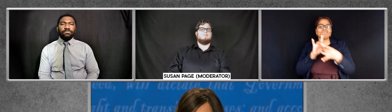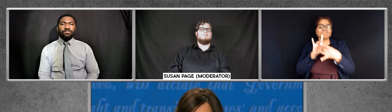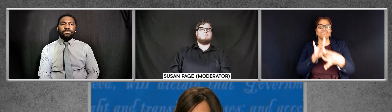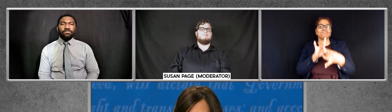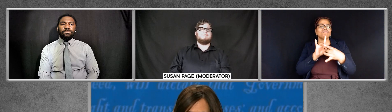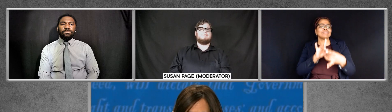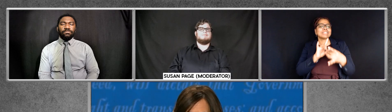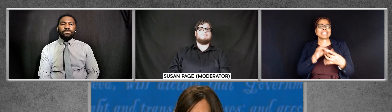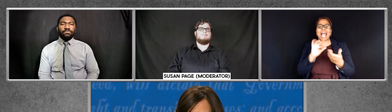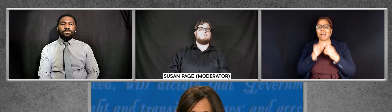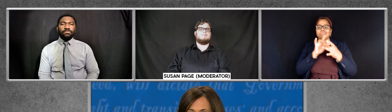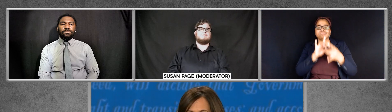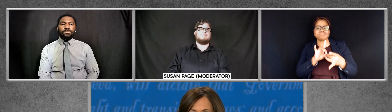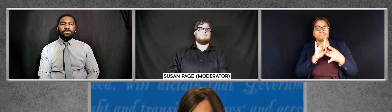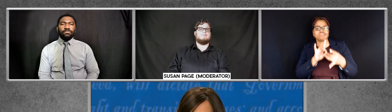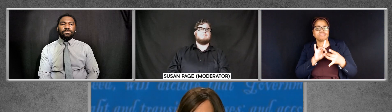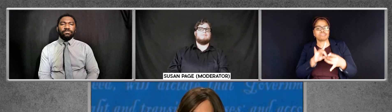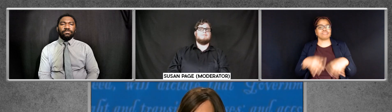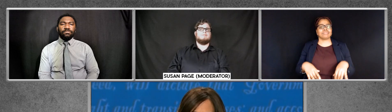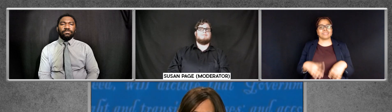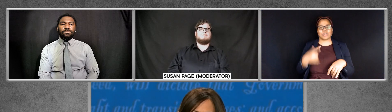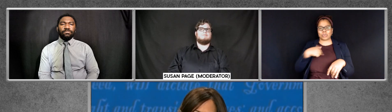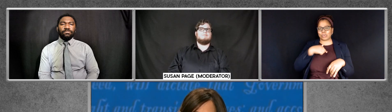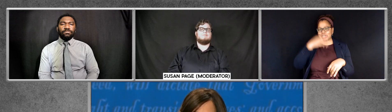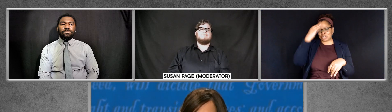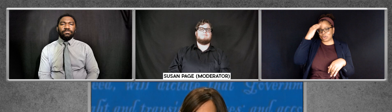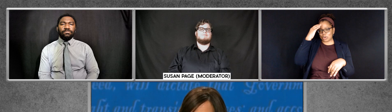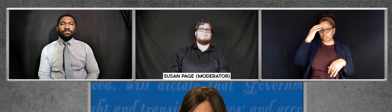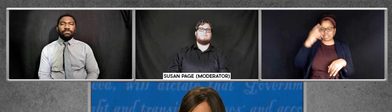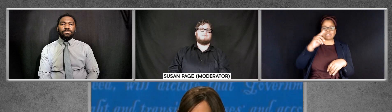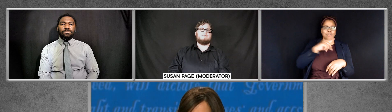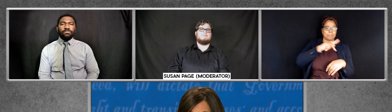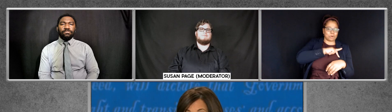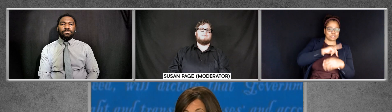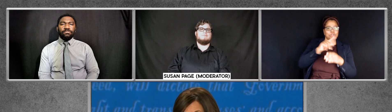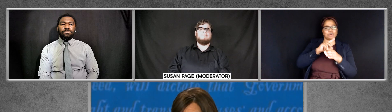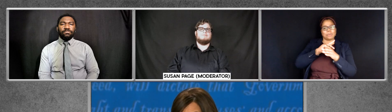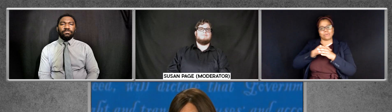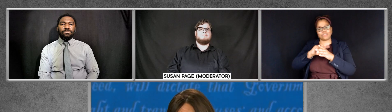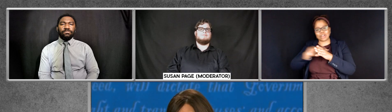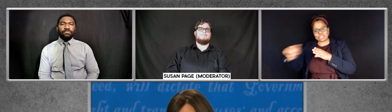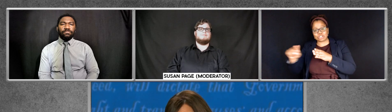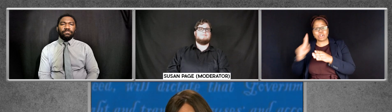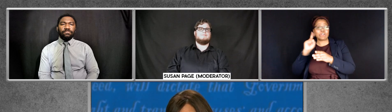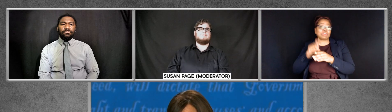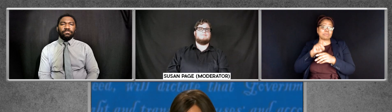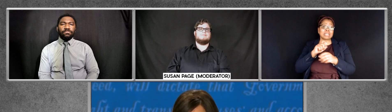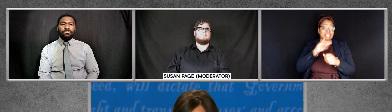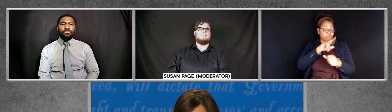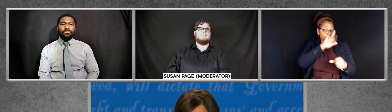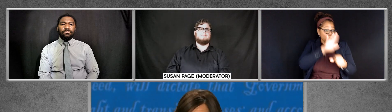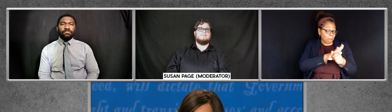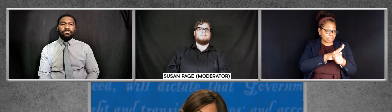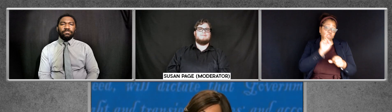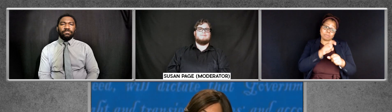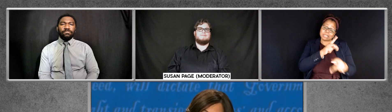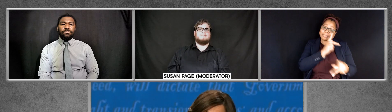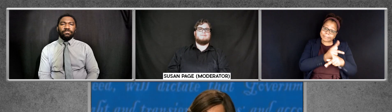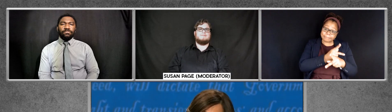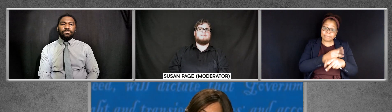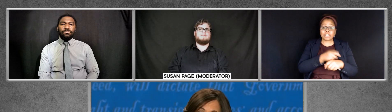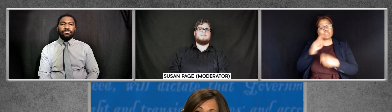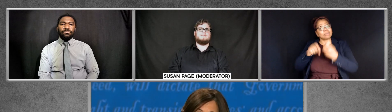relationships. And so we know this in our personal and professional relationships. You got to keep your word to your friends. Got to be loyal